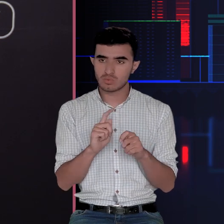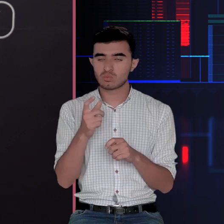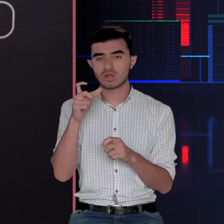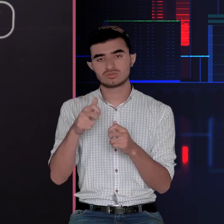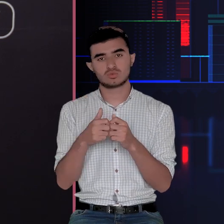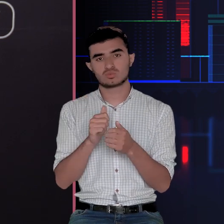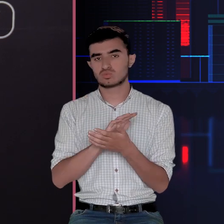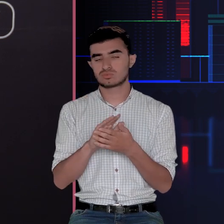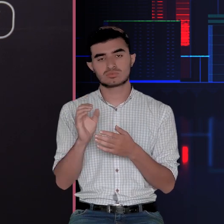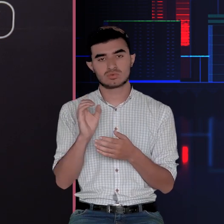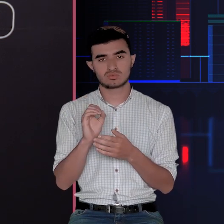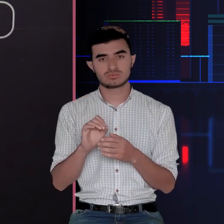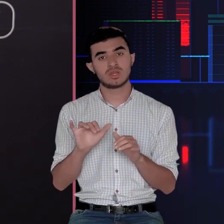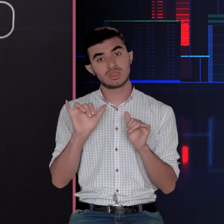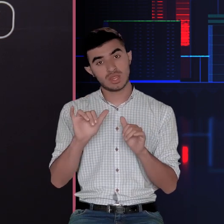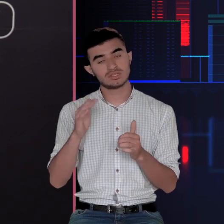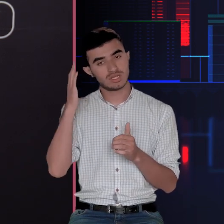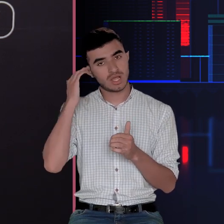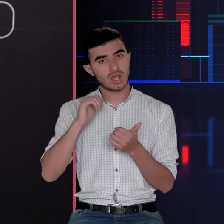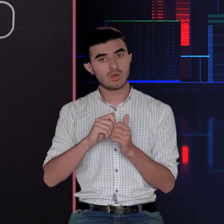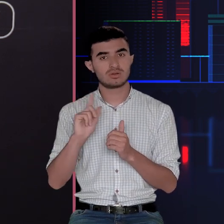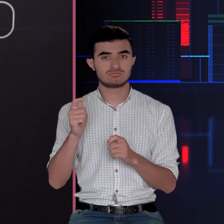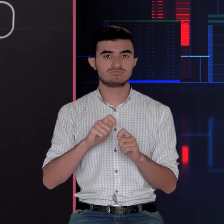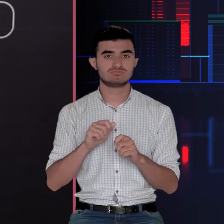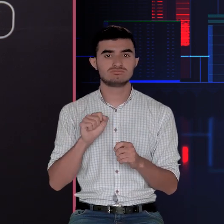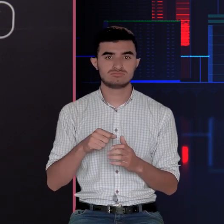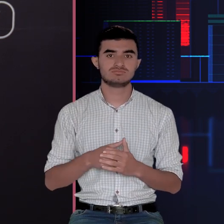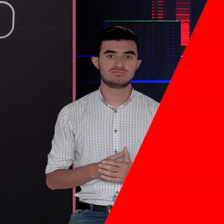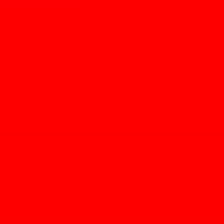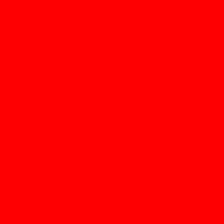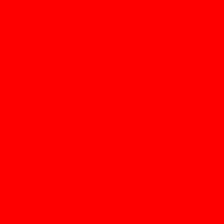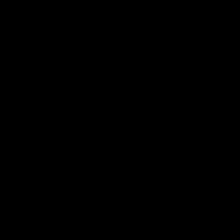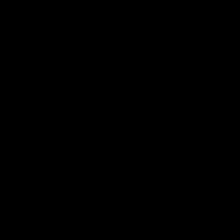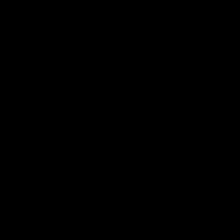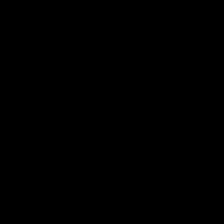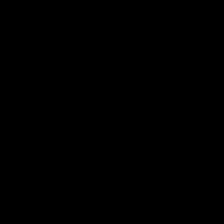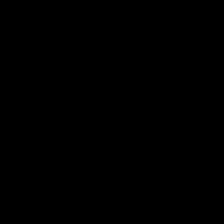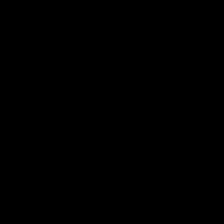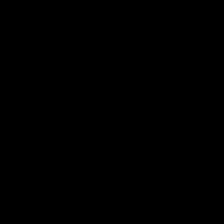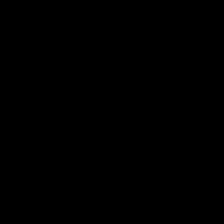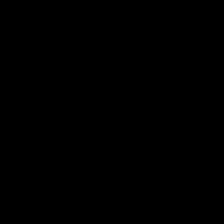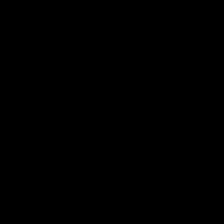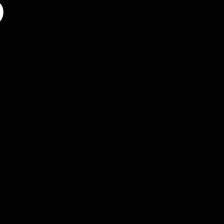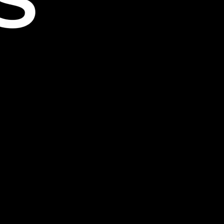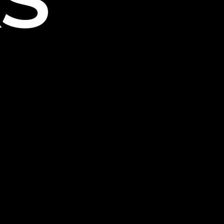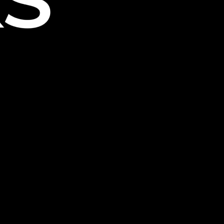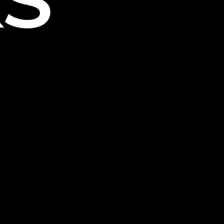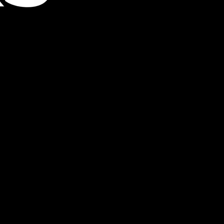one solution for everybody. And this is the way this therapy works.